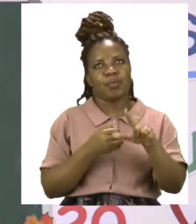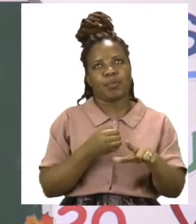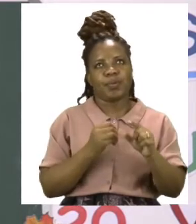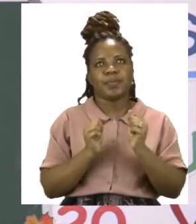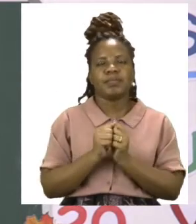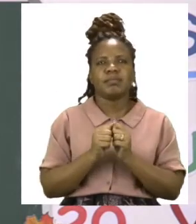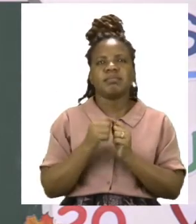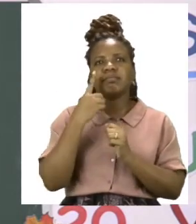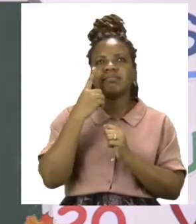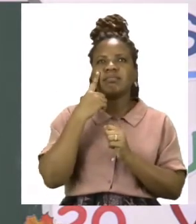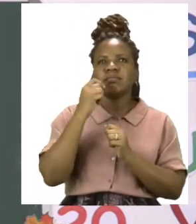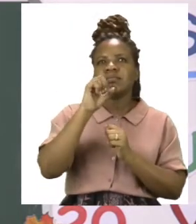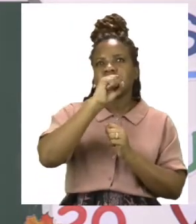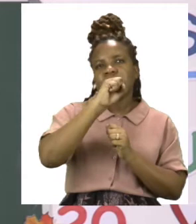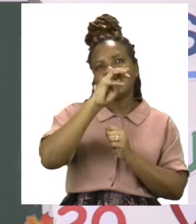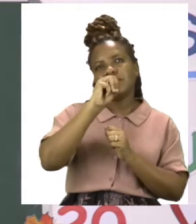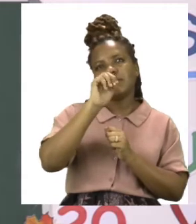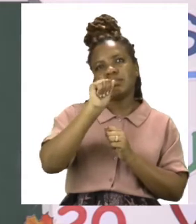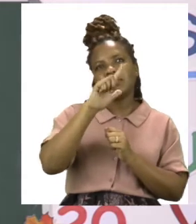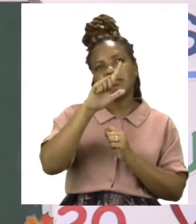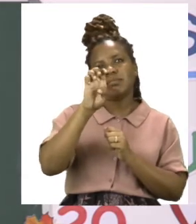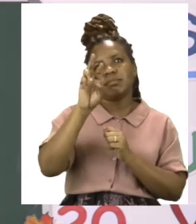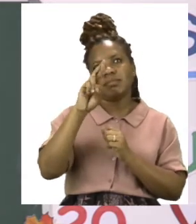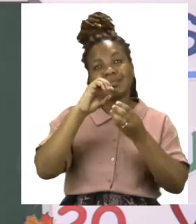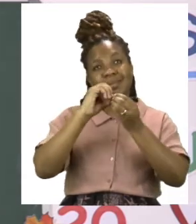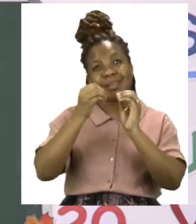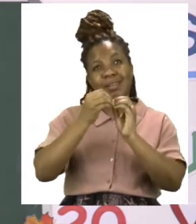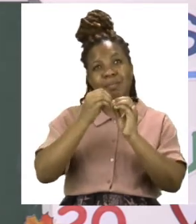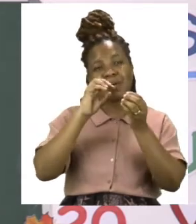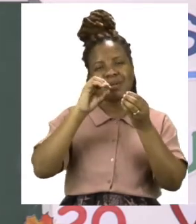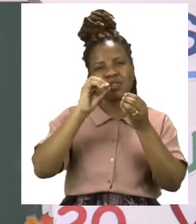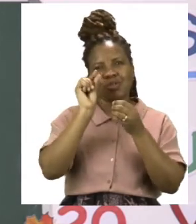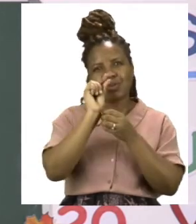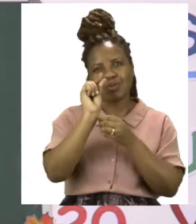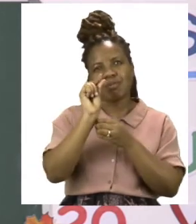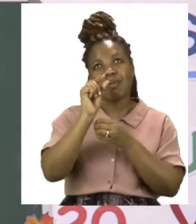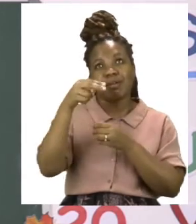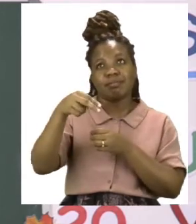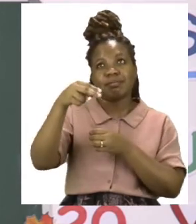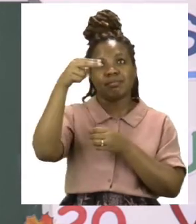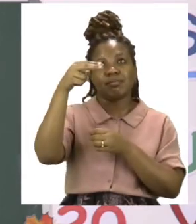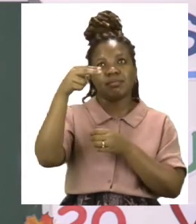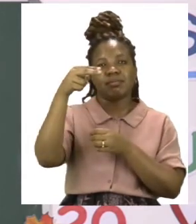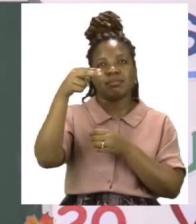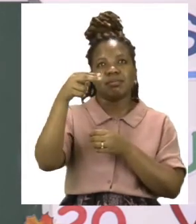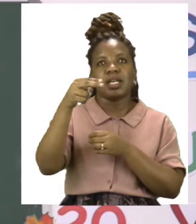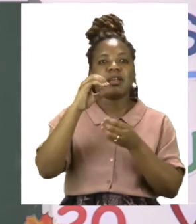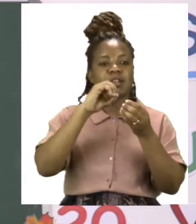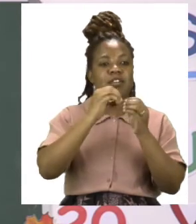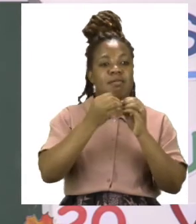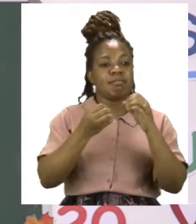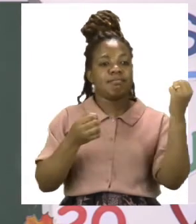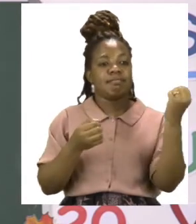is higher than the bigger number. That's because the bigger number on a seesaw weighs a little bit